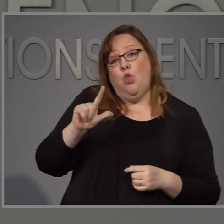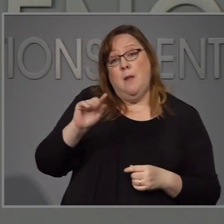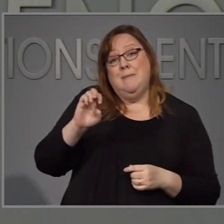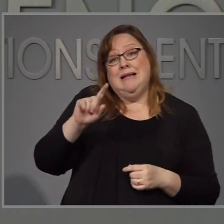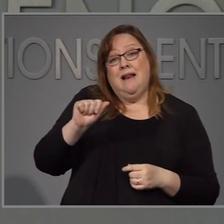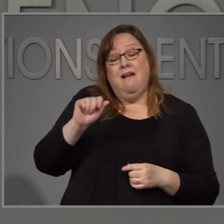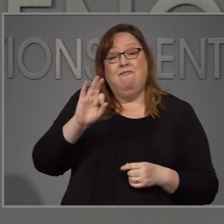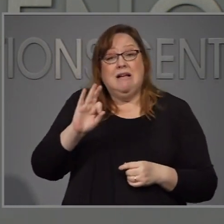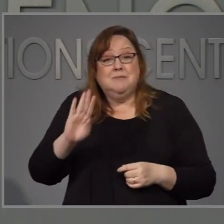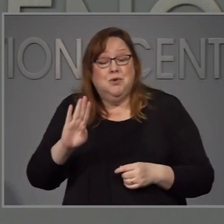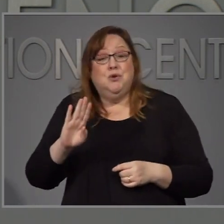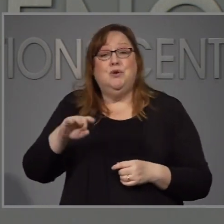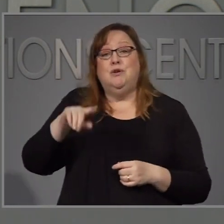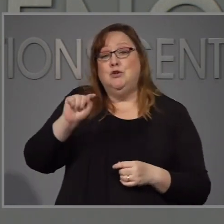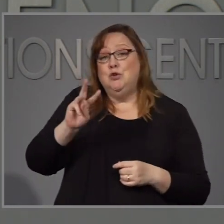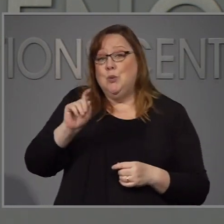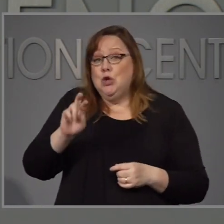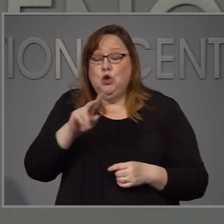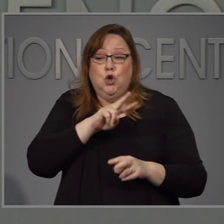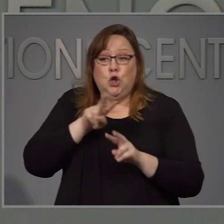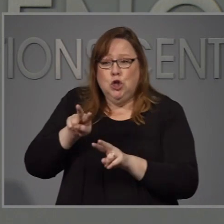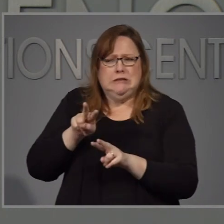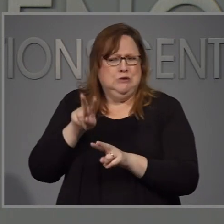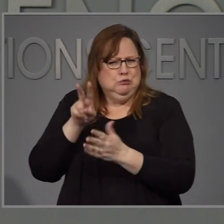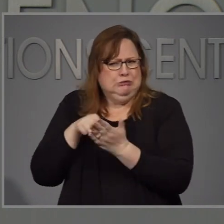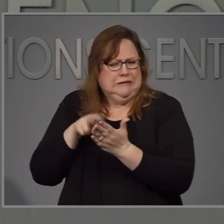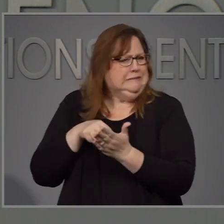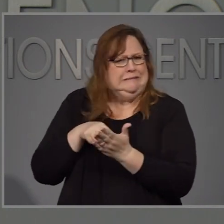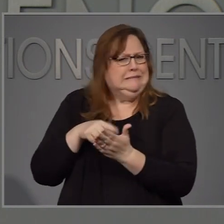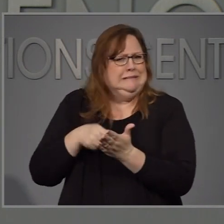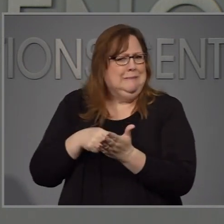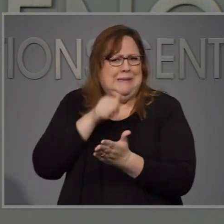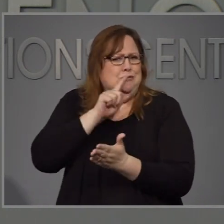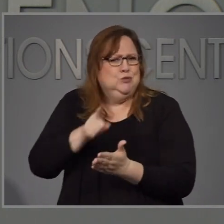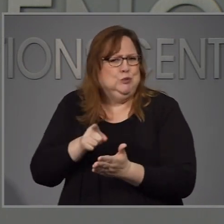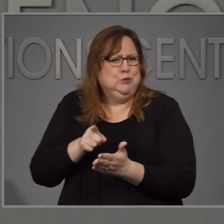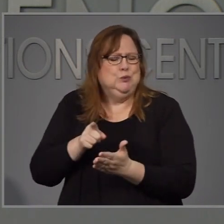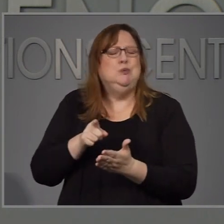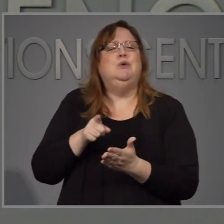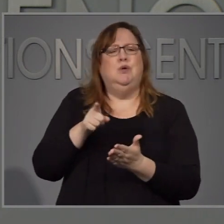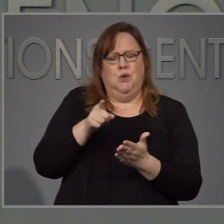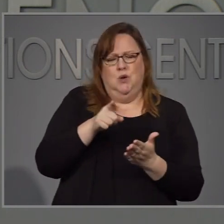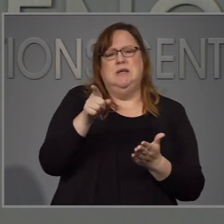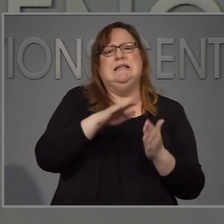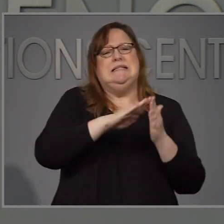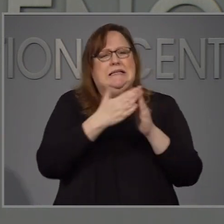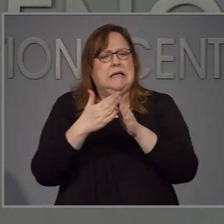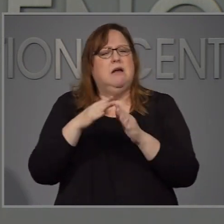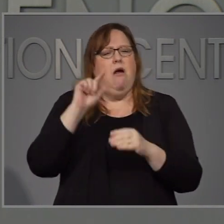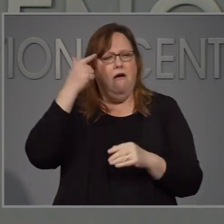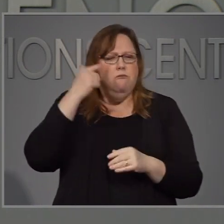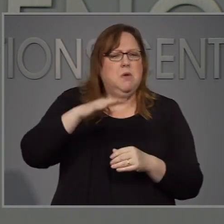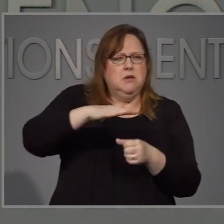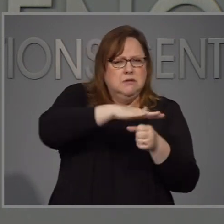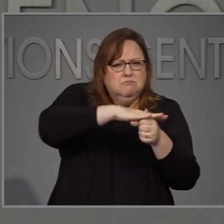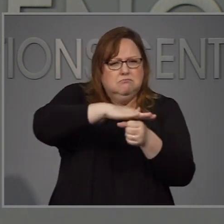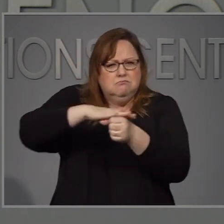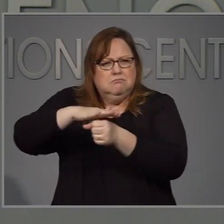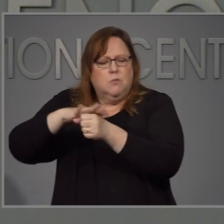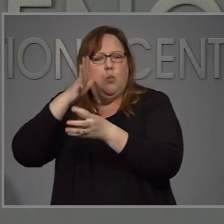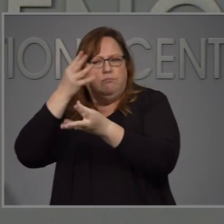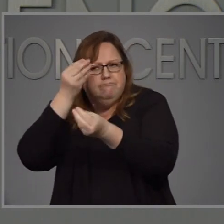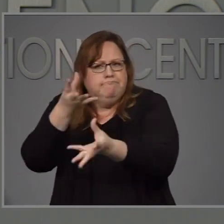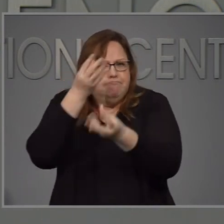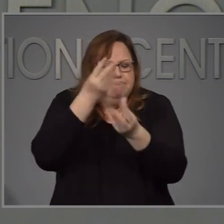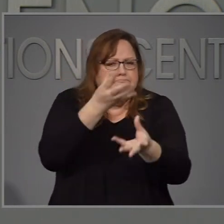true, and those city governments will let the local affiliates know about individual curfews and individual decisions that